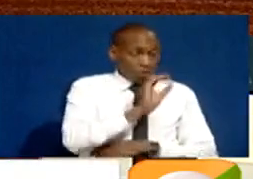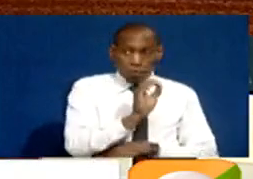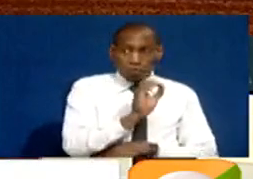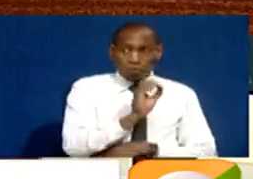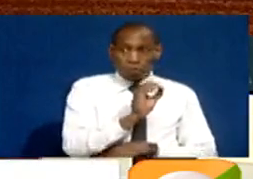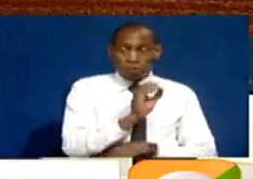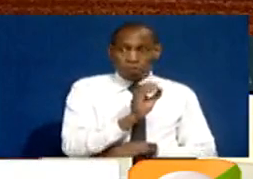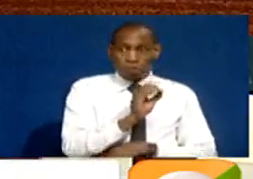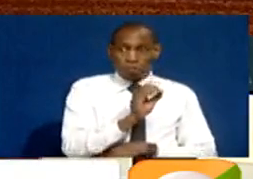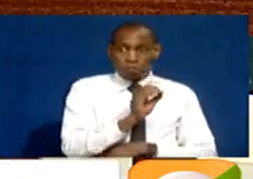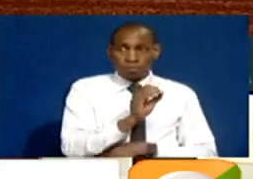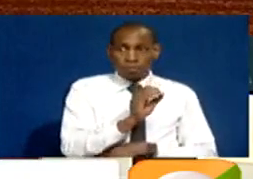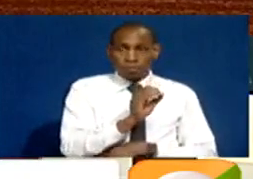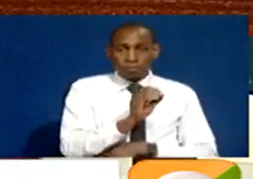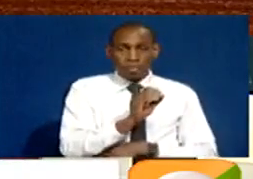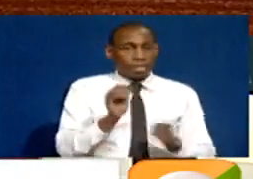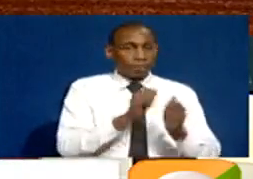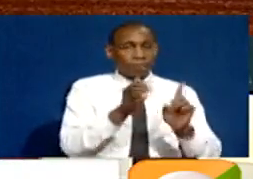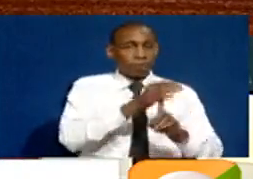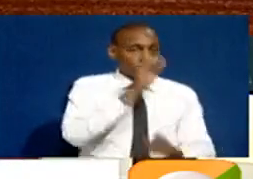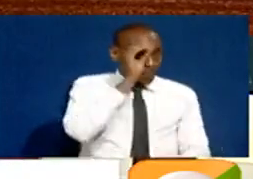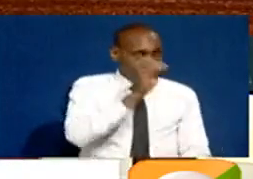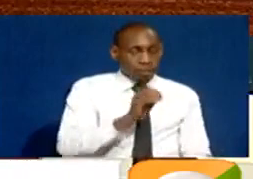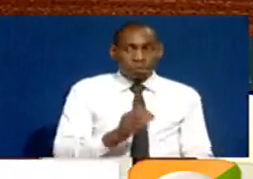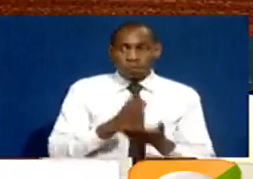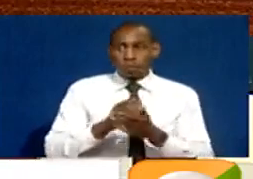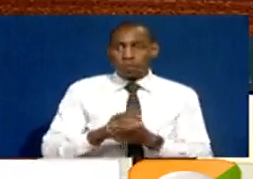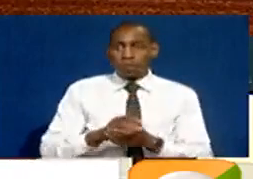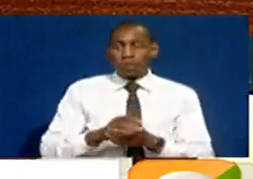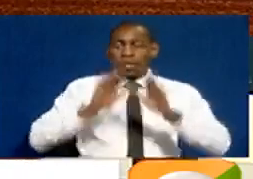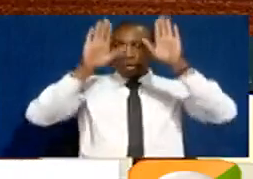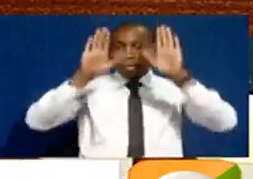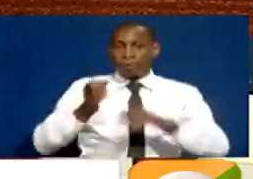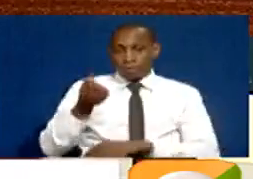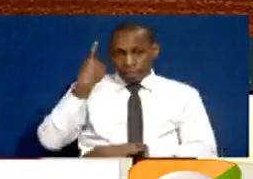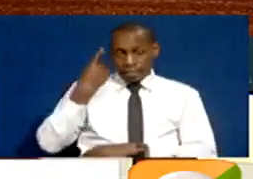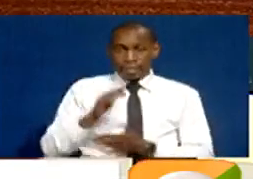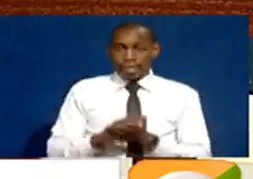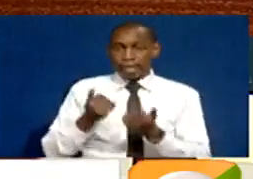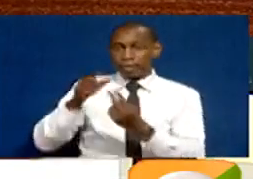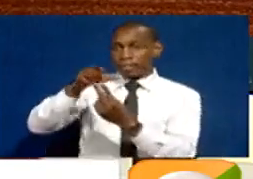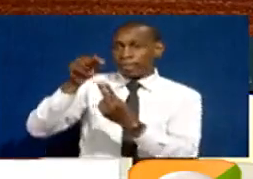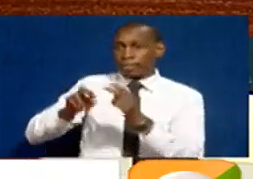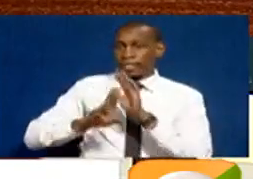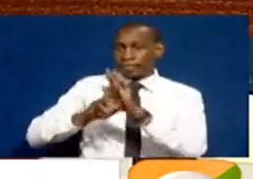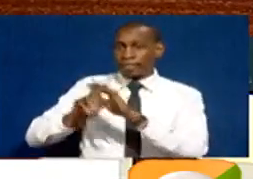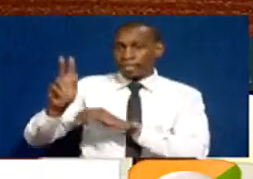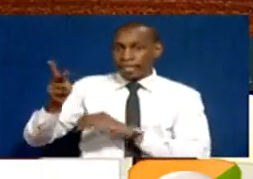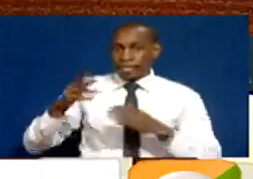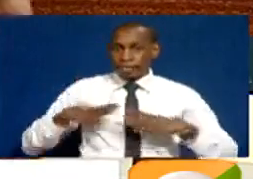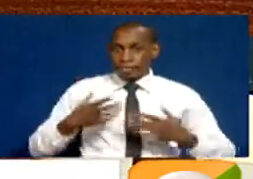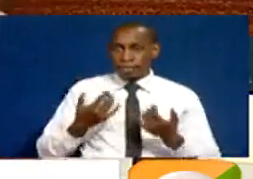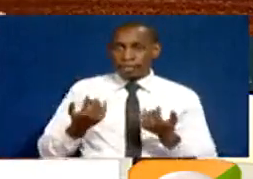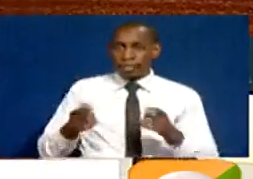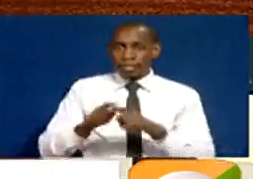on a line up to infinity. It never gets to zero. And it is important to understand that. So what sample can represent the Kenyan population?